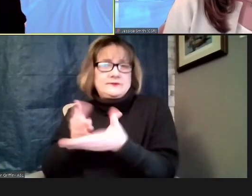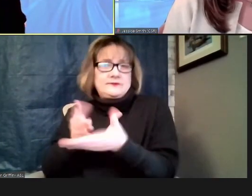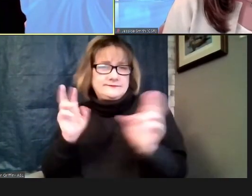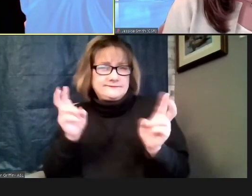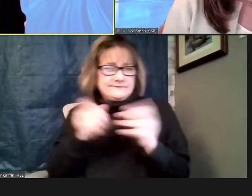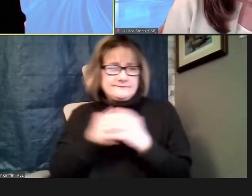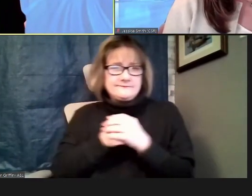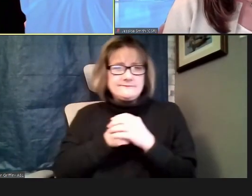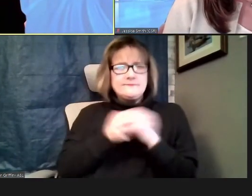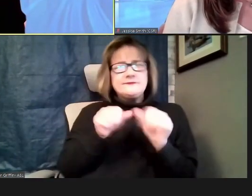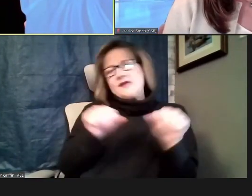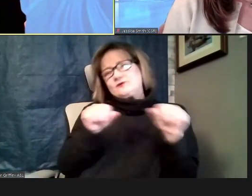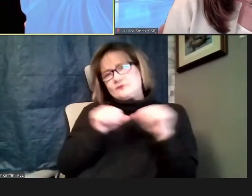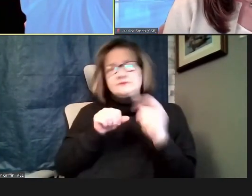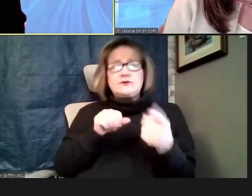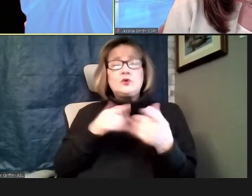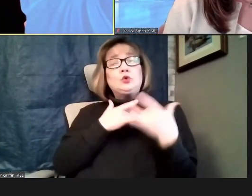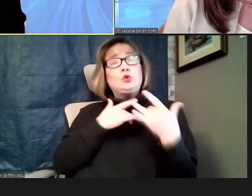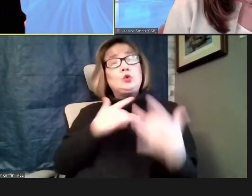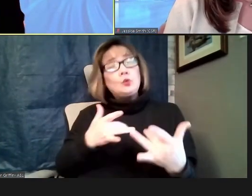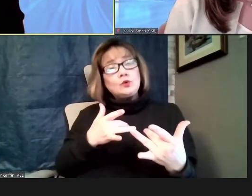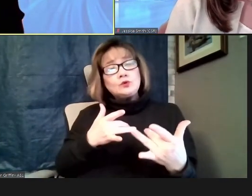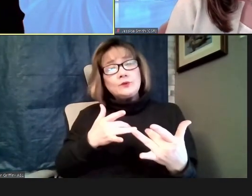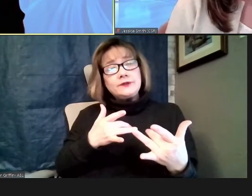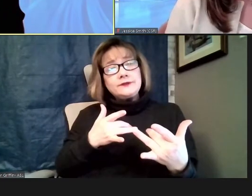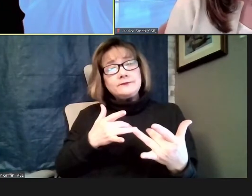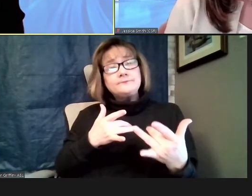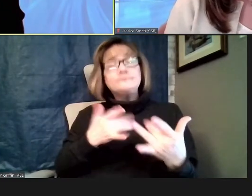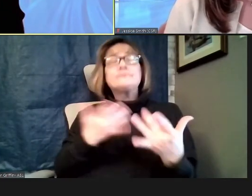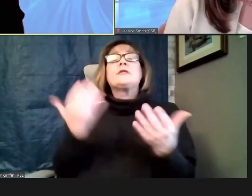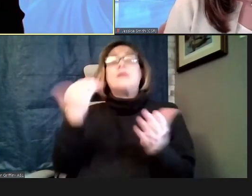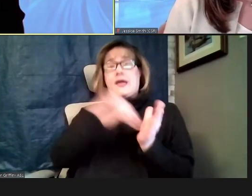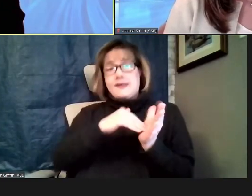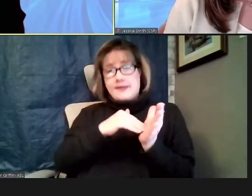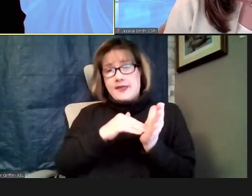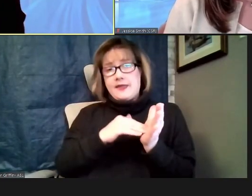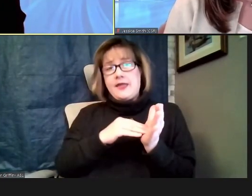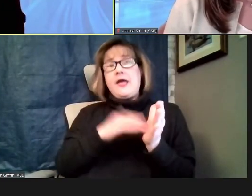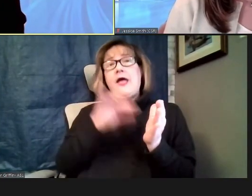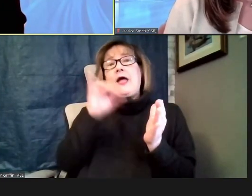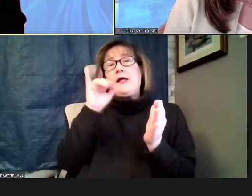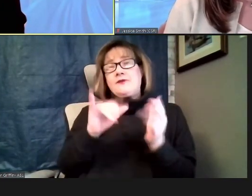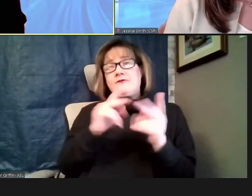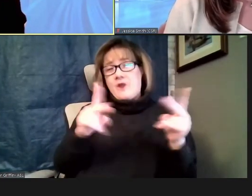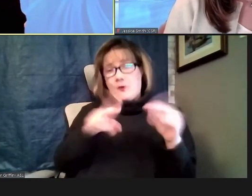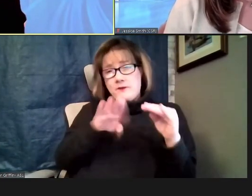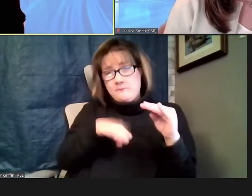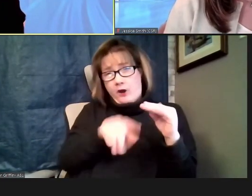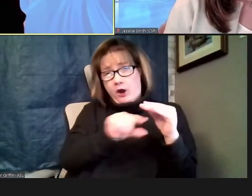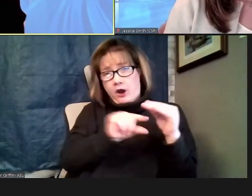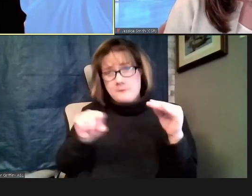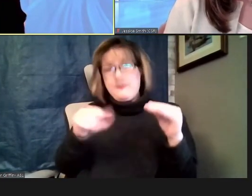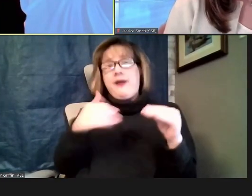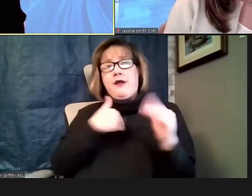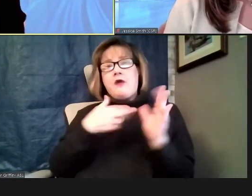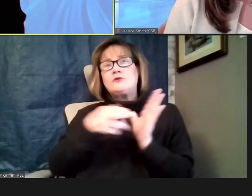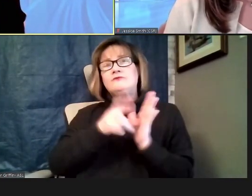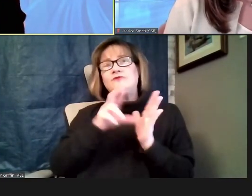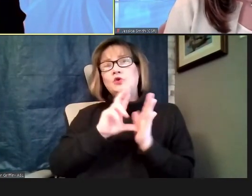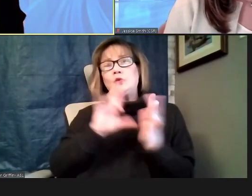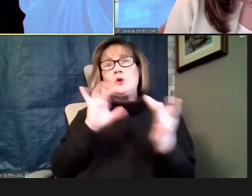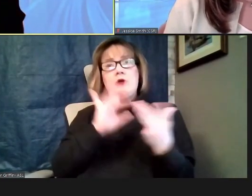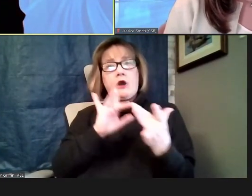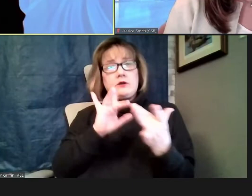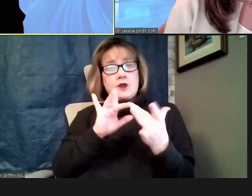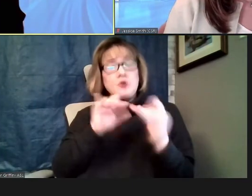So usually what you want to do is, again, at the FOA at the very bottom is a review contact. You